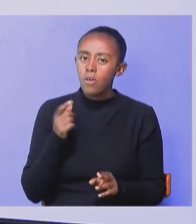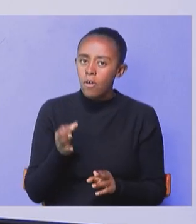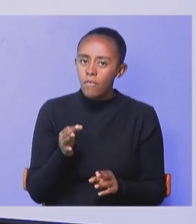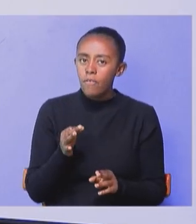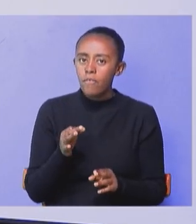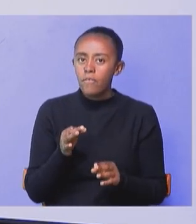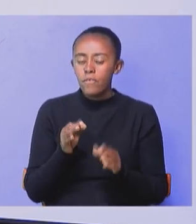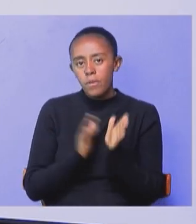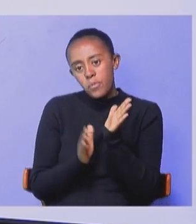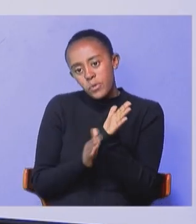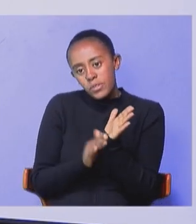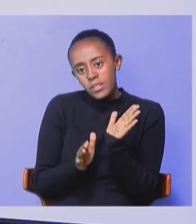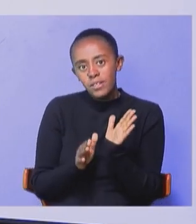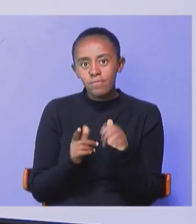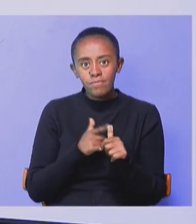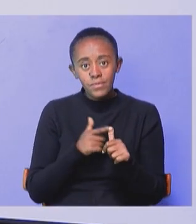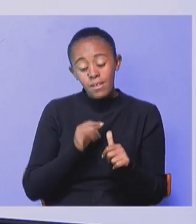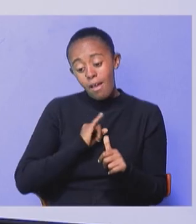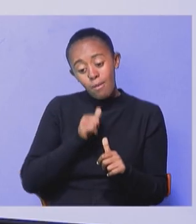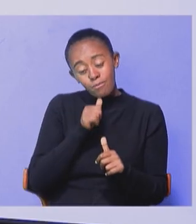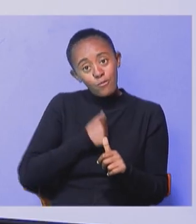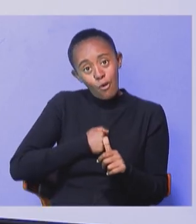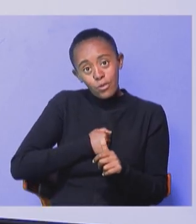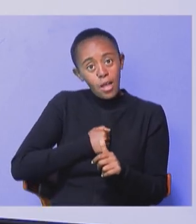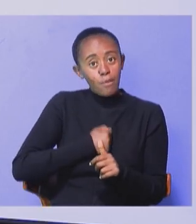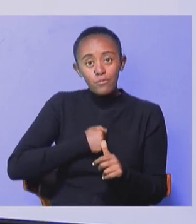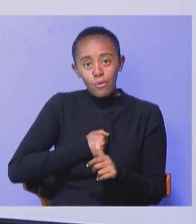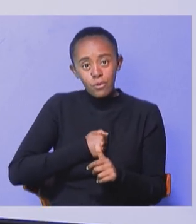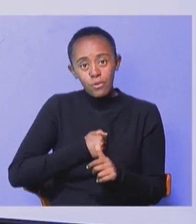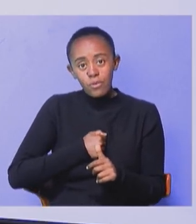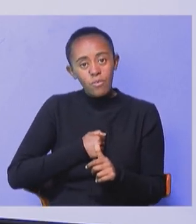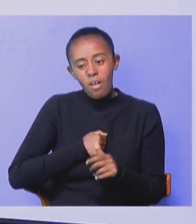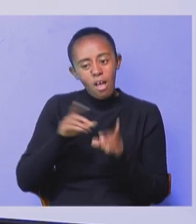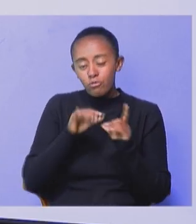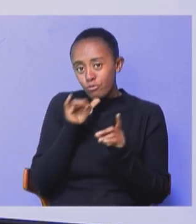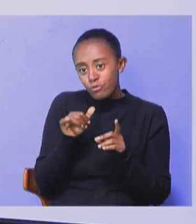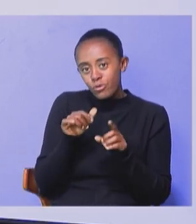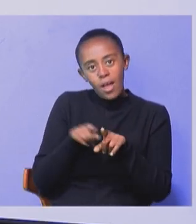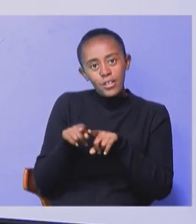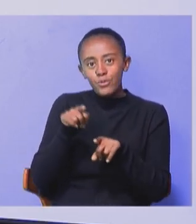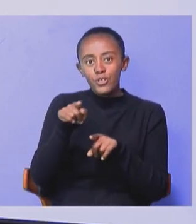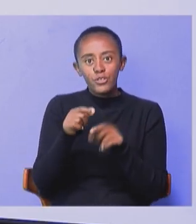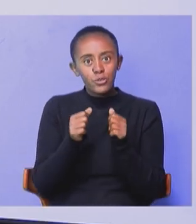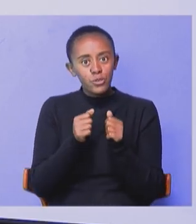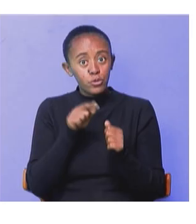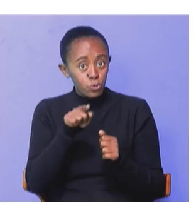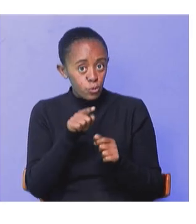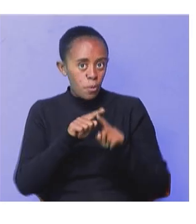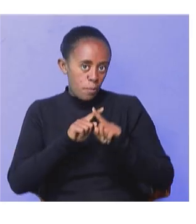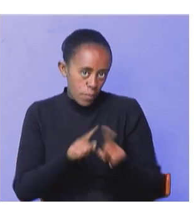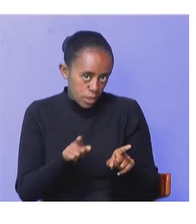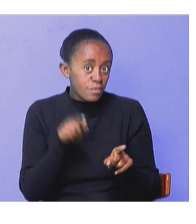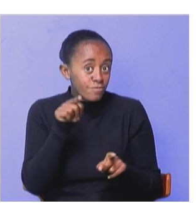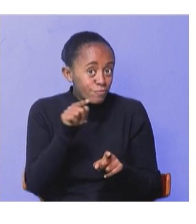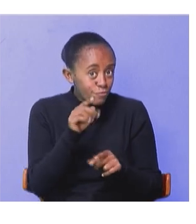being apologetic first. When you say, I'm sorry, you're saying, I do not agree with you, but you are